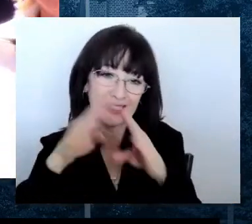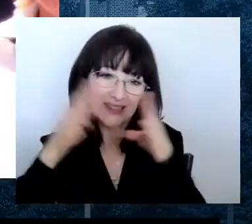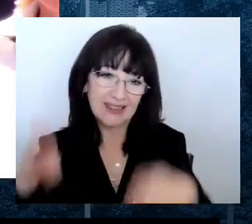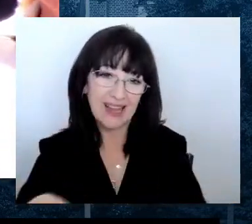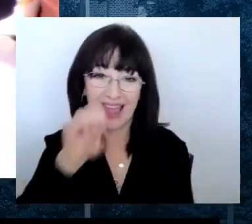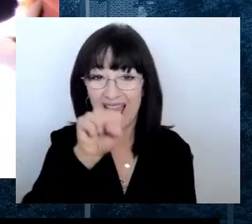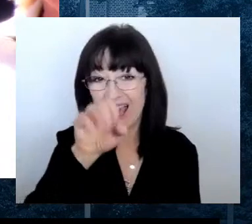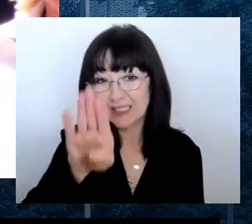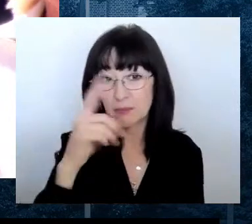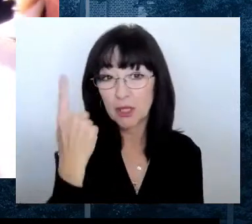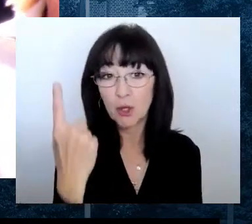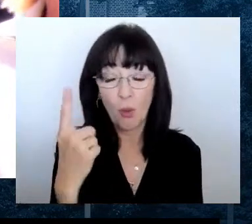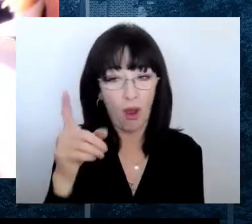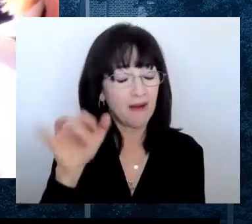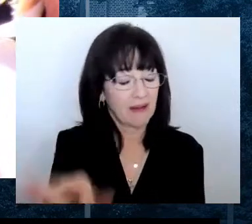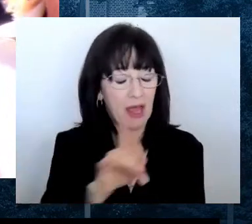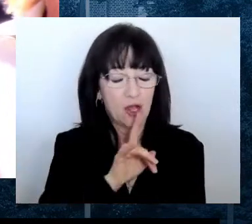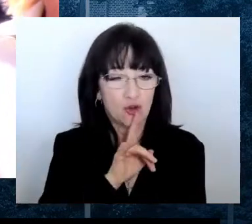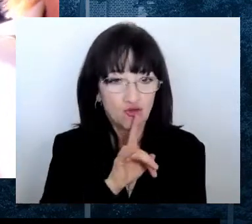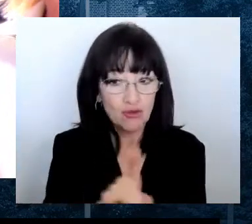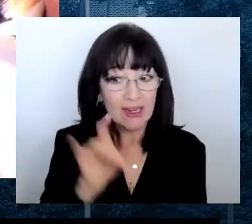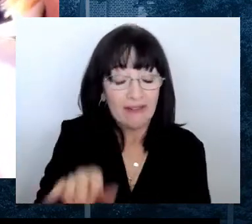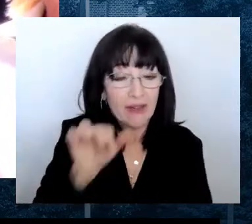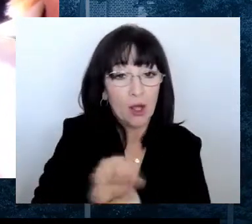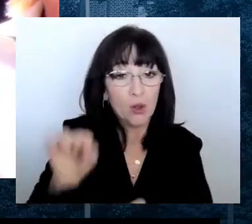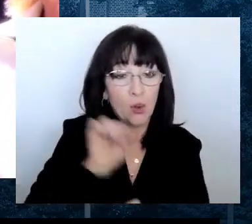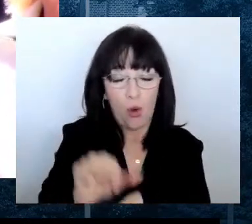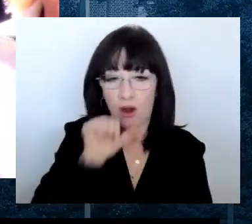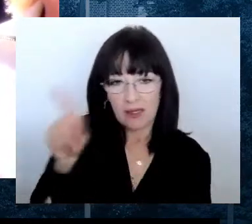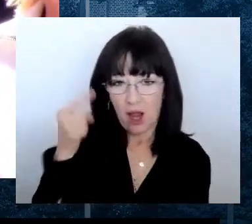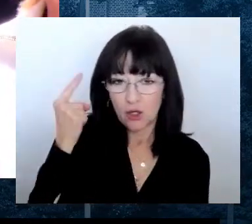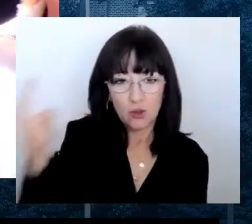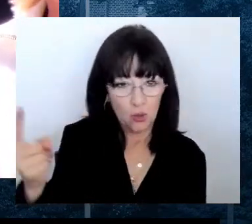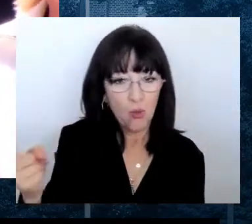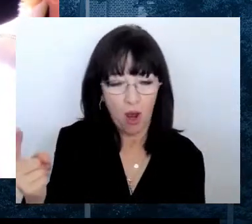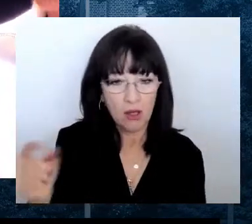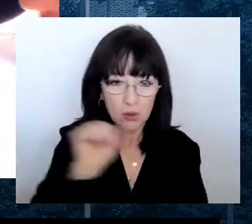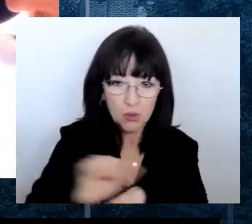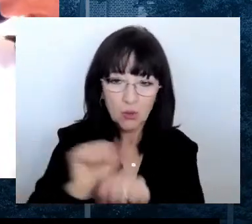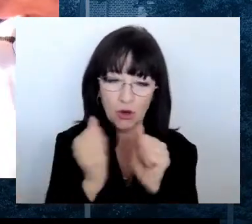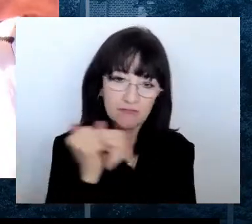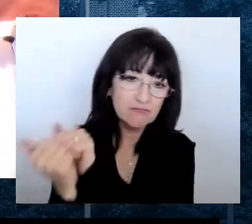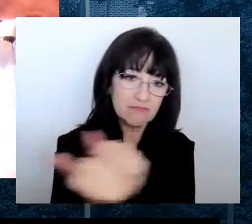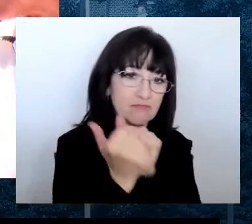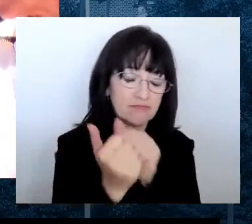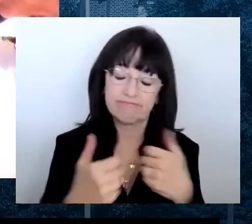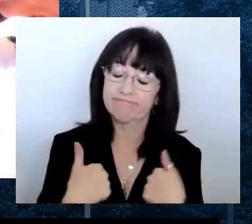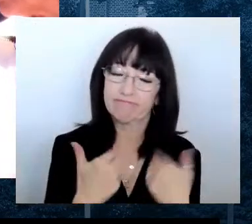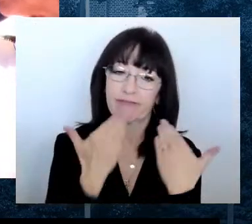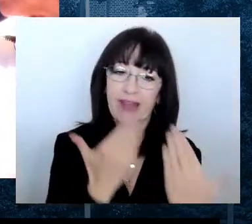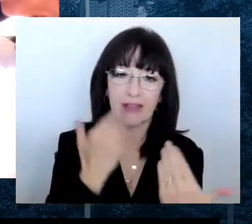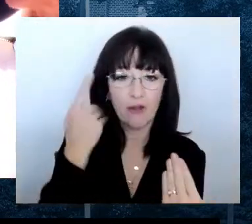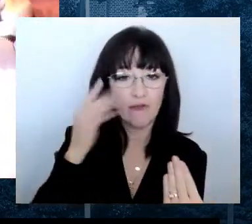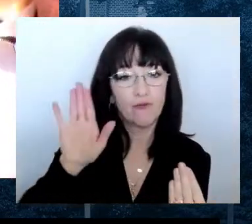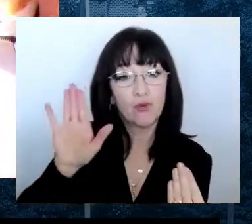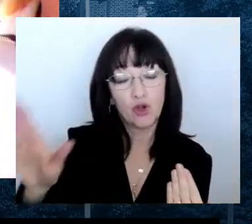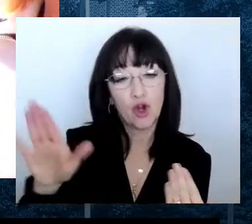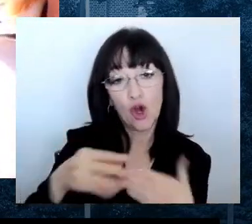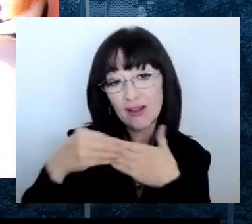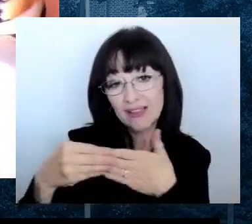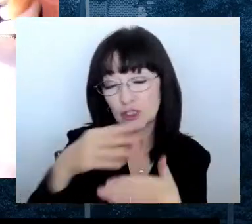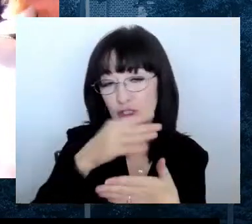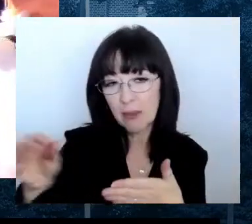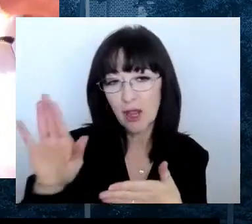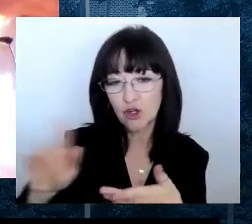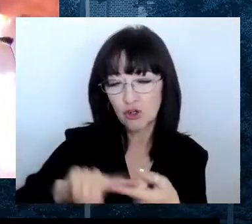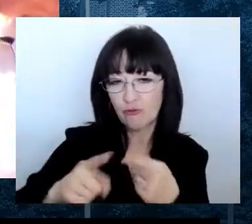was truly a joint effort, and I am so grateful for her friendship and her leadership. I want to thank the bipartisan supermajority